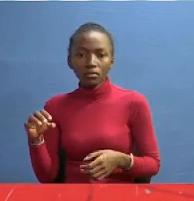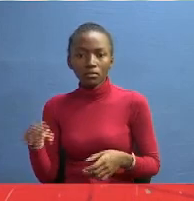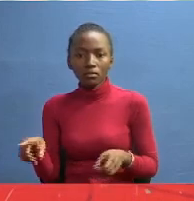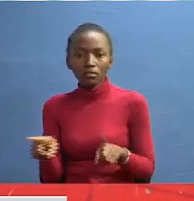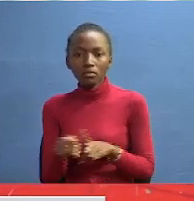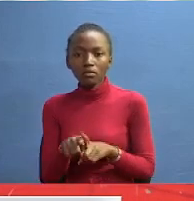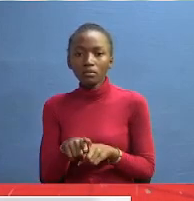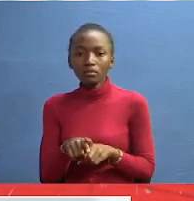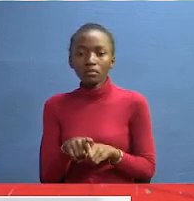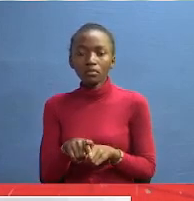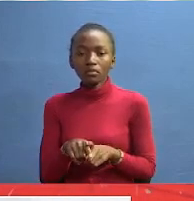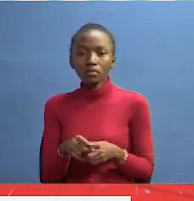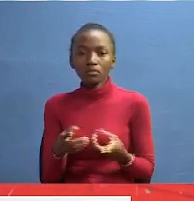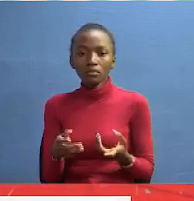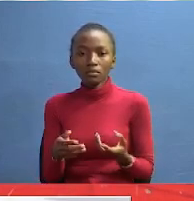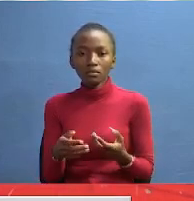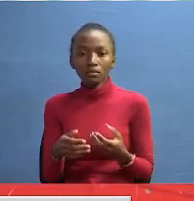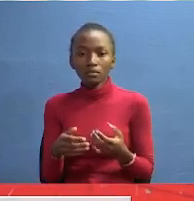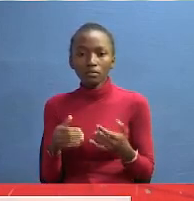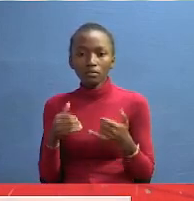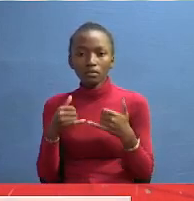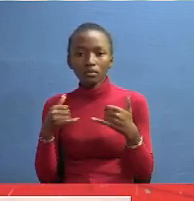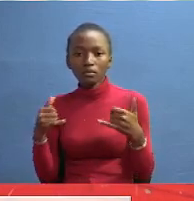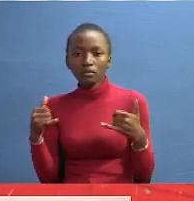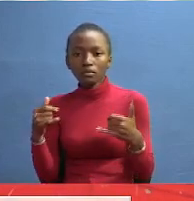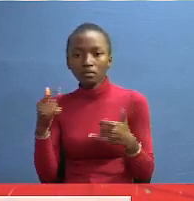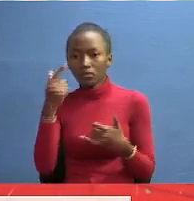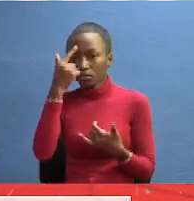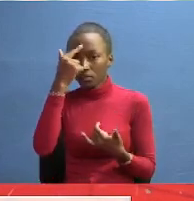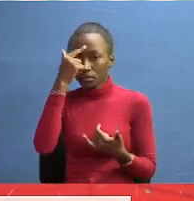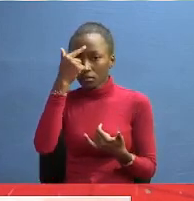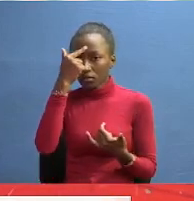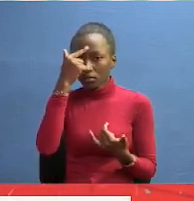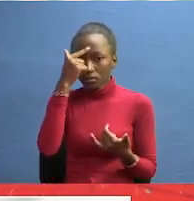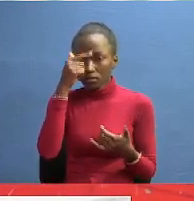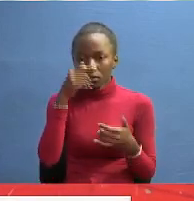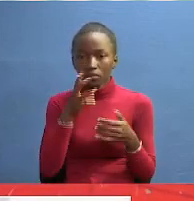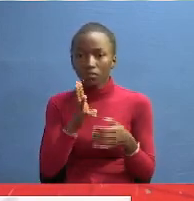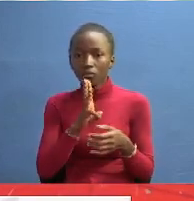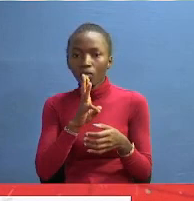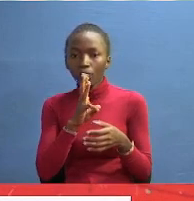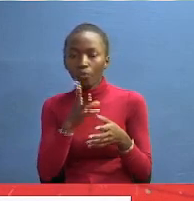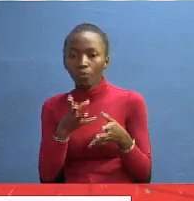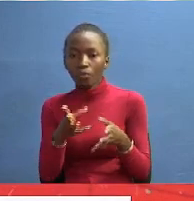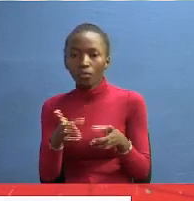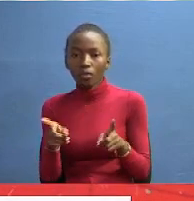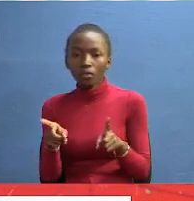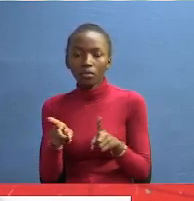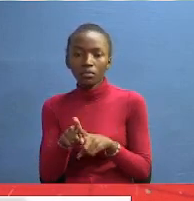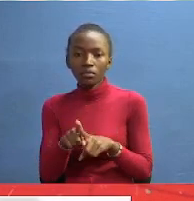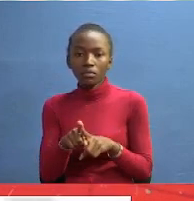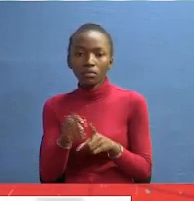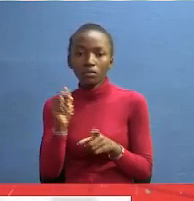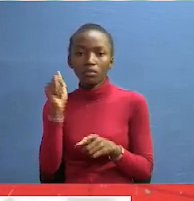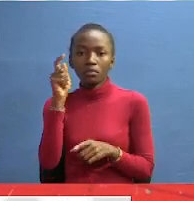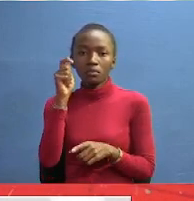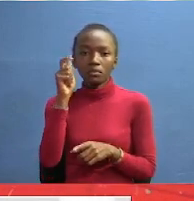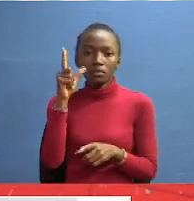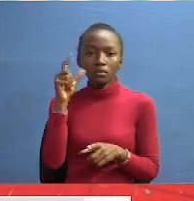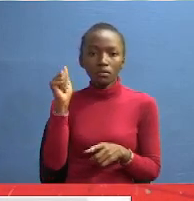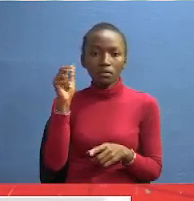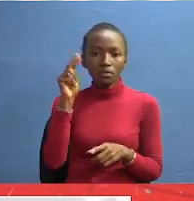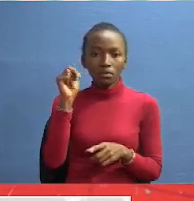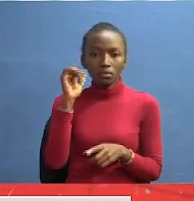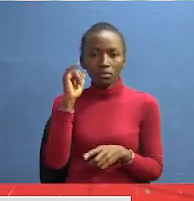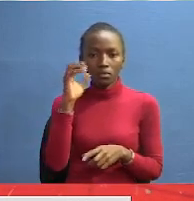the Indian Ocean to the Atlantic Ocean. That means, of course, there is the benefit of the blue economy in that area. Right. And then